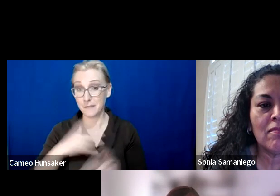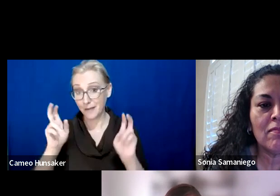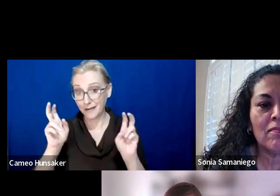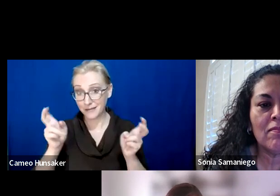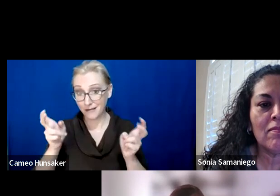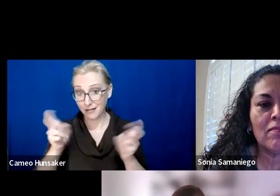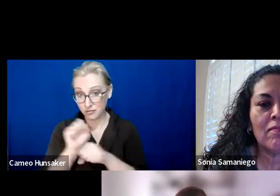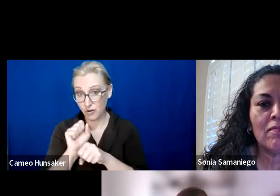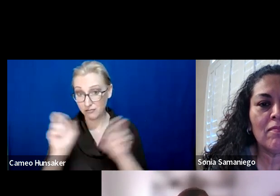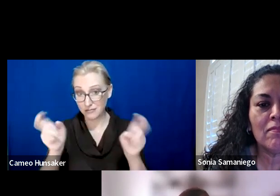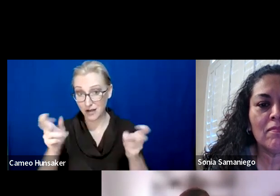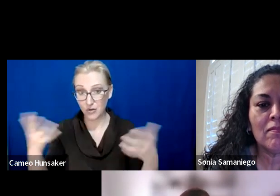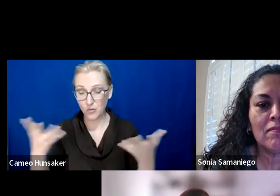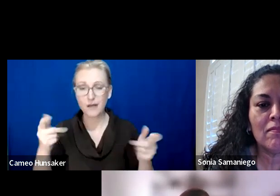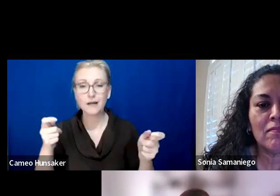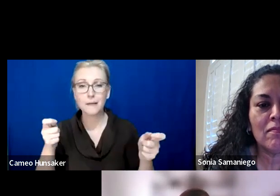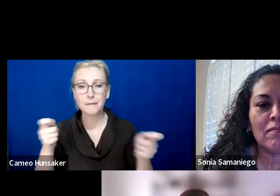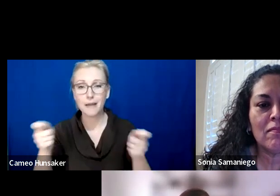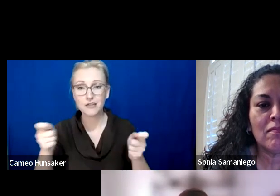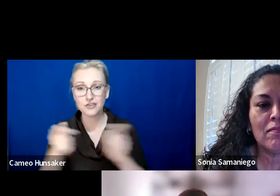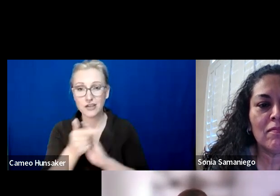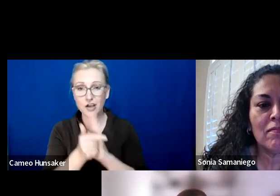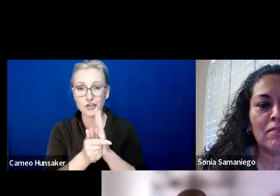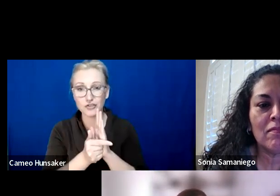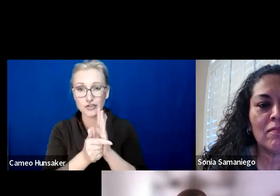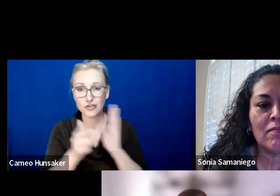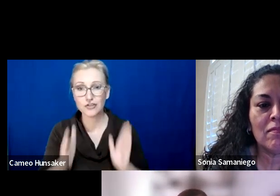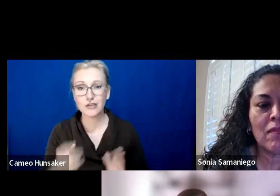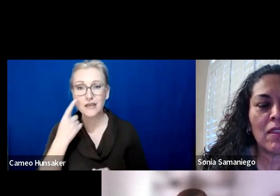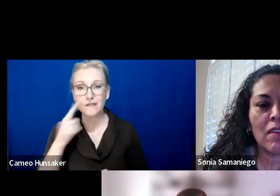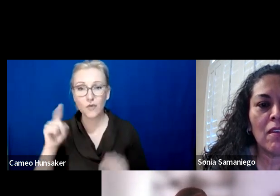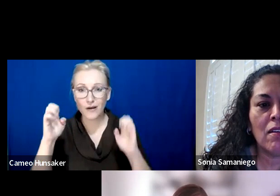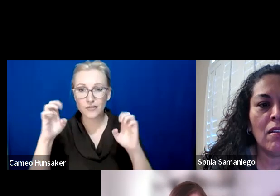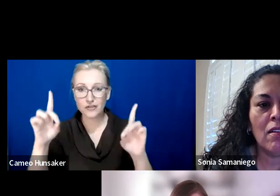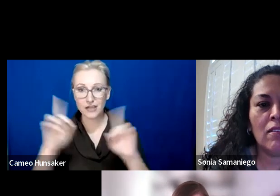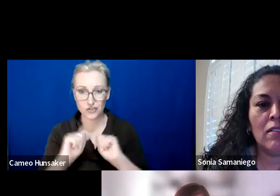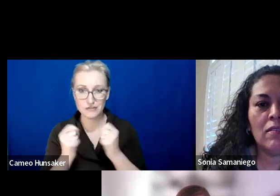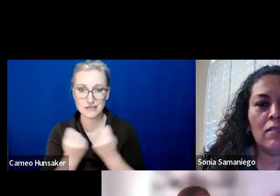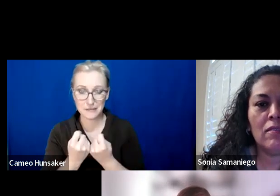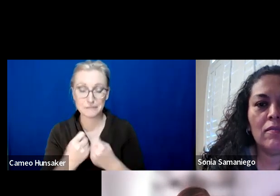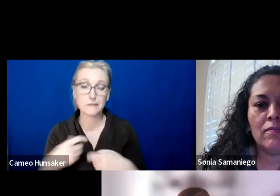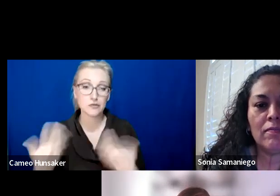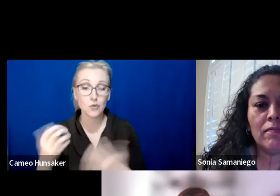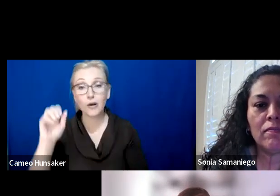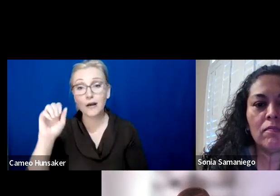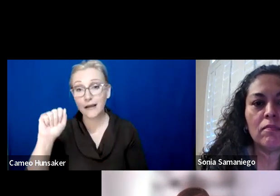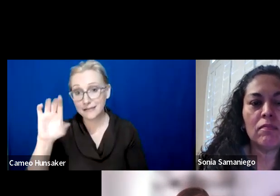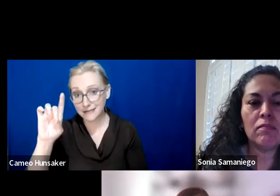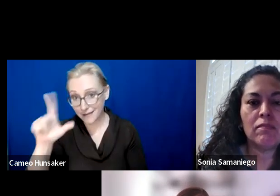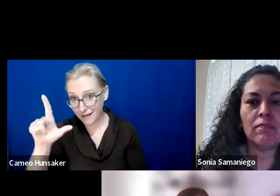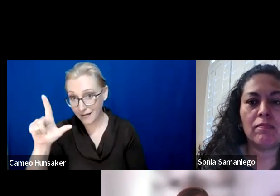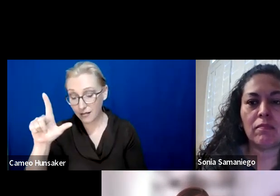center is Managing Attorney of our education team. So the Arizona Center for Disability